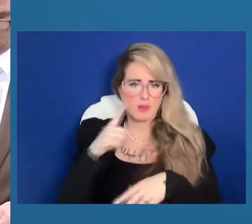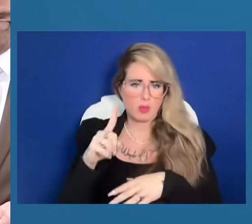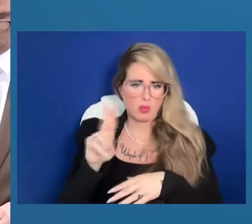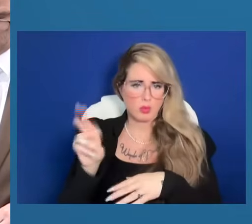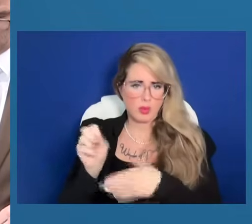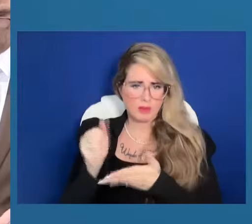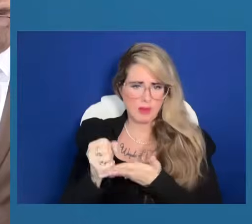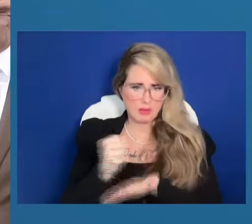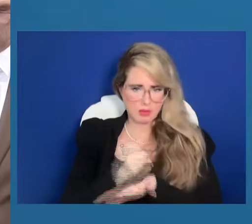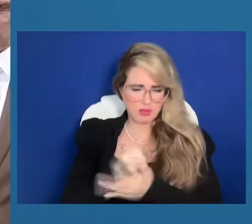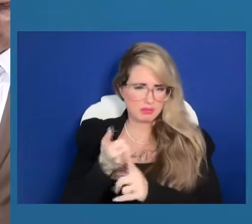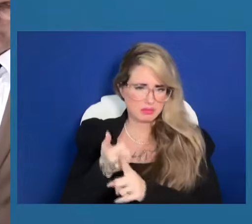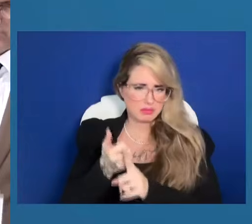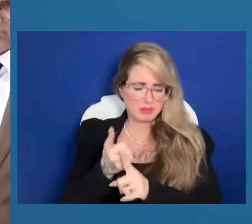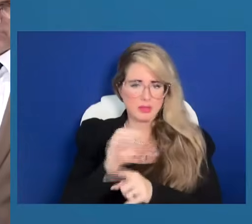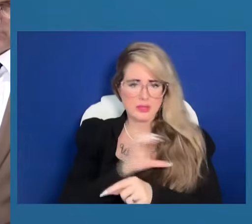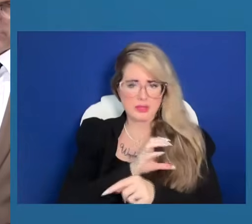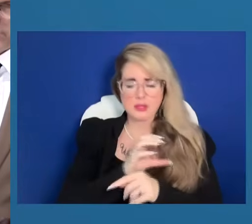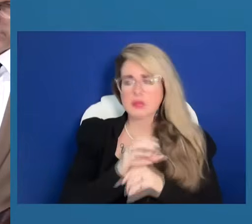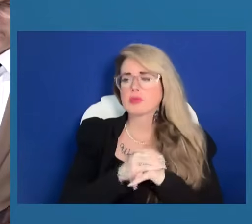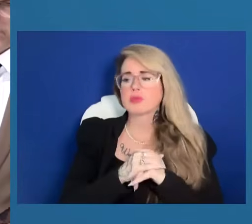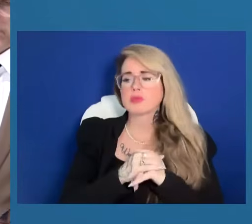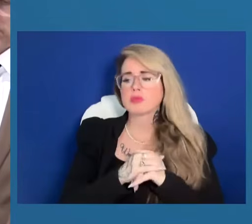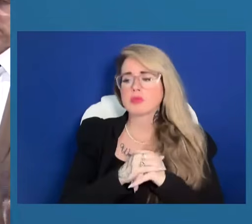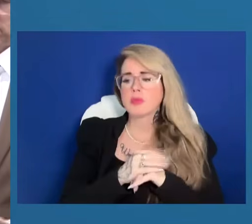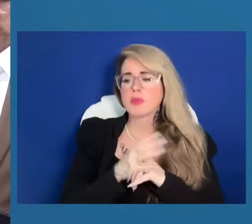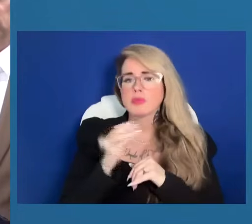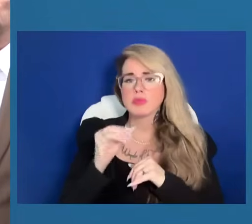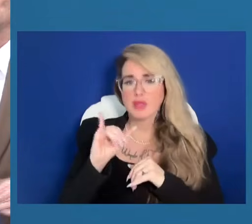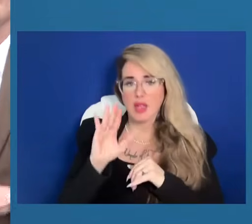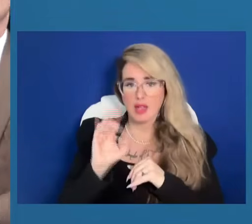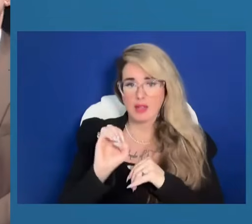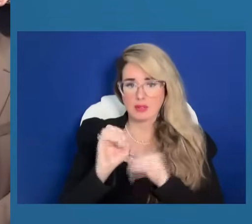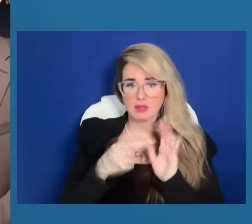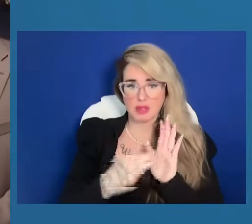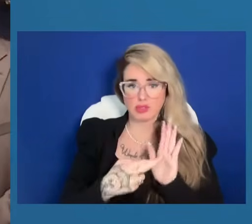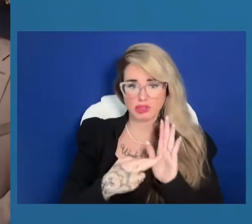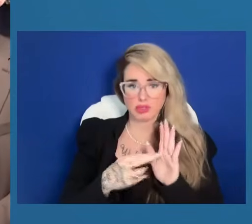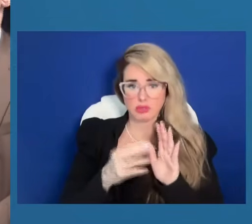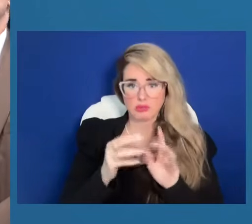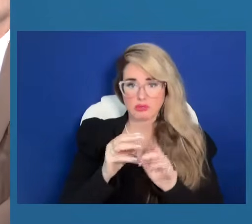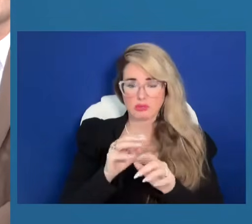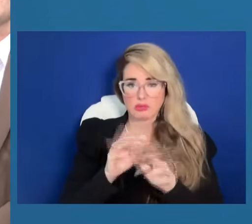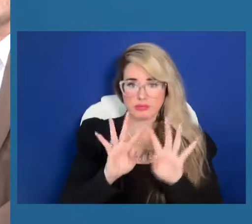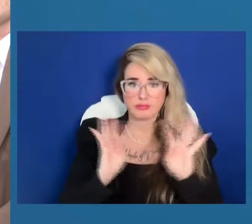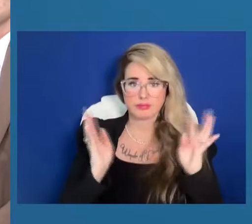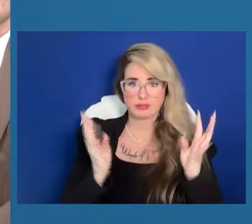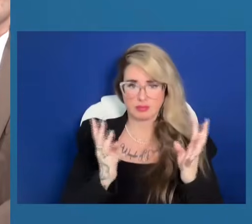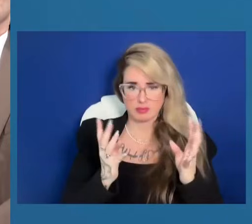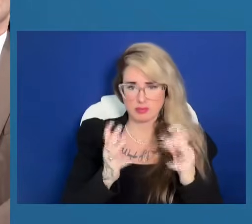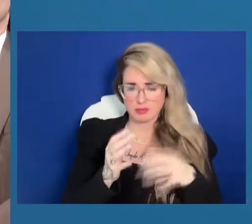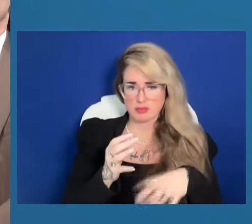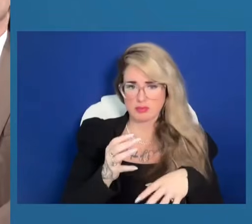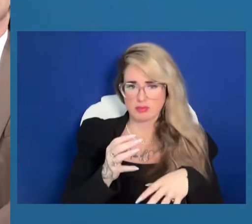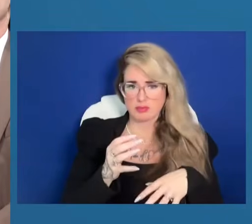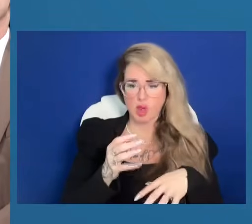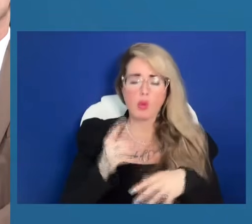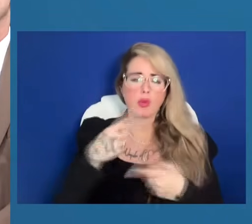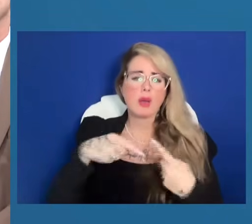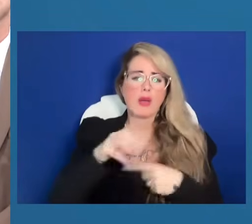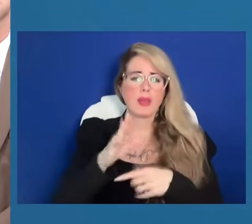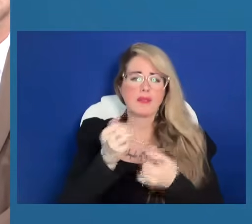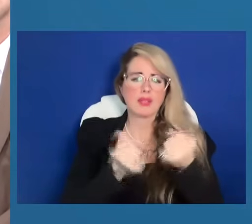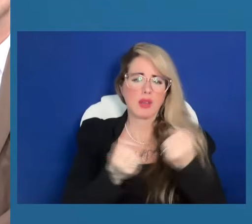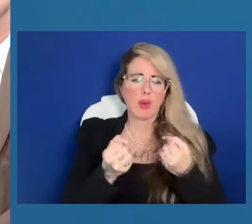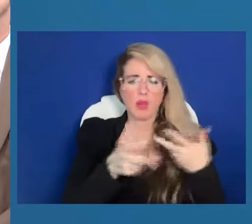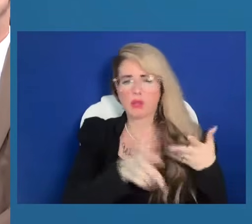citizen, and ICE agents surrounded the vehicle, pulled over. Bitter cold, they